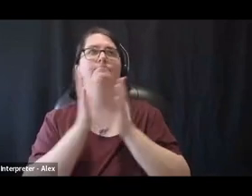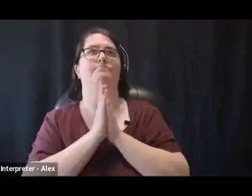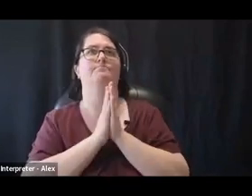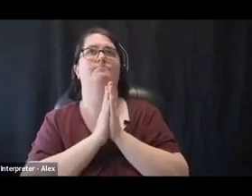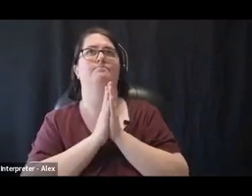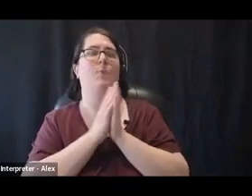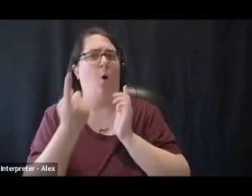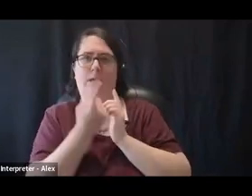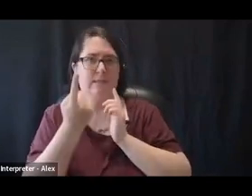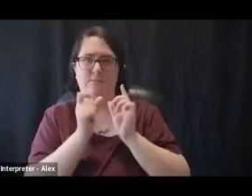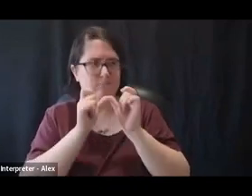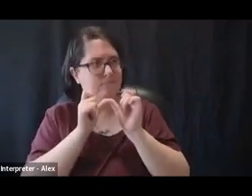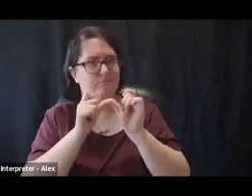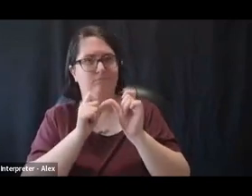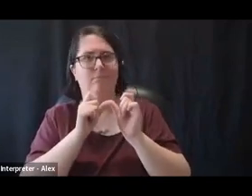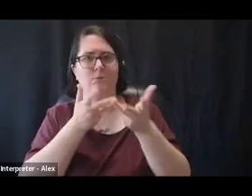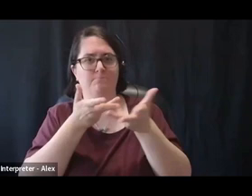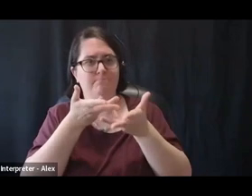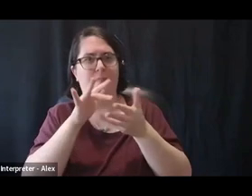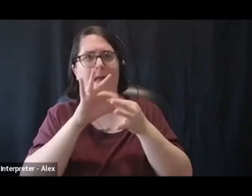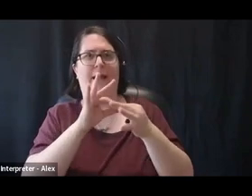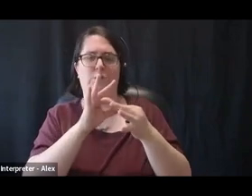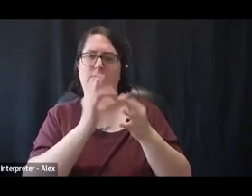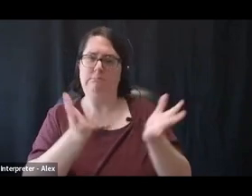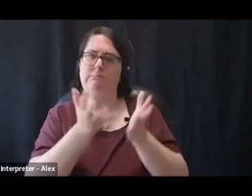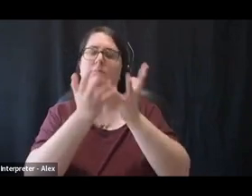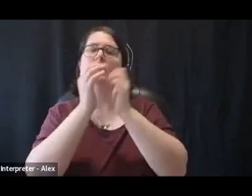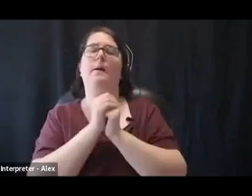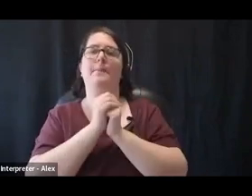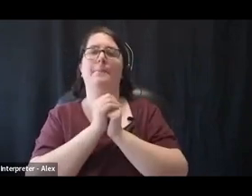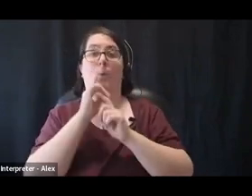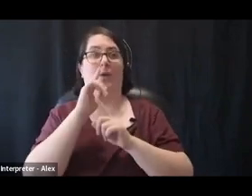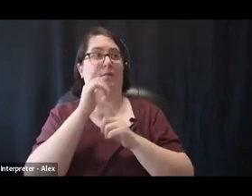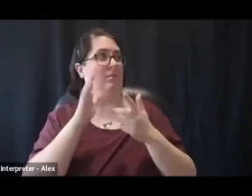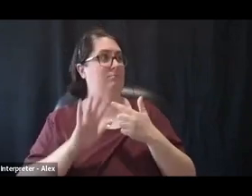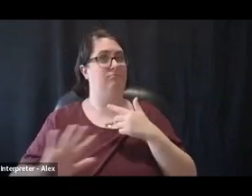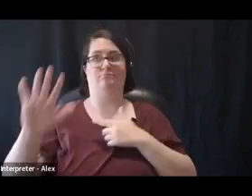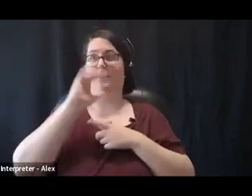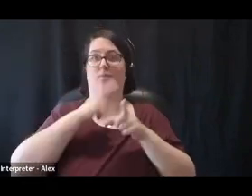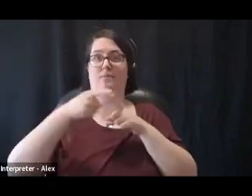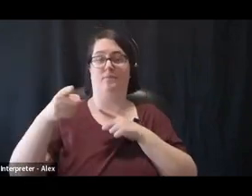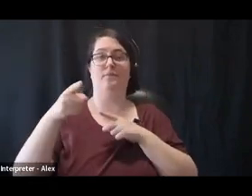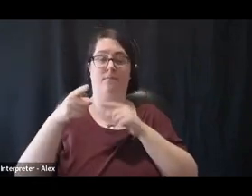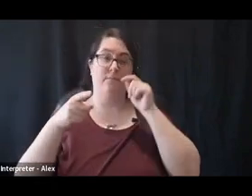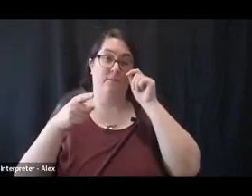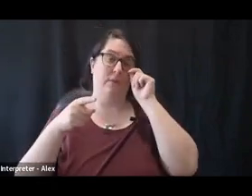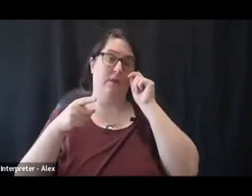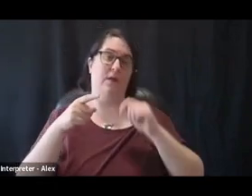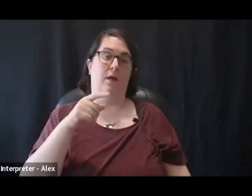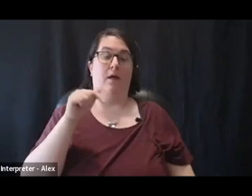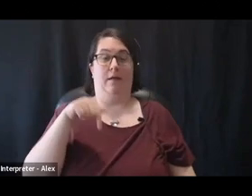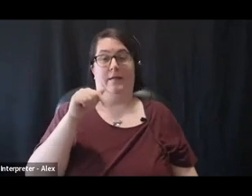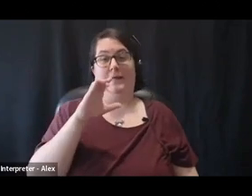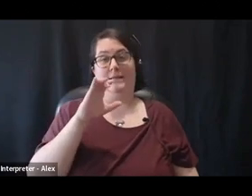continuously and to nurture that connection. With Citizens of Craft, I think at the moment it exists more or less